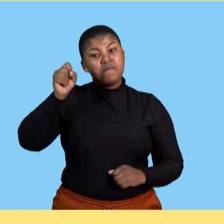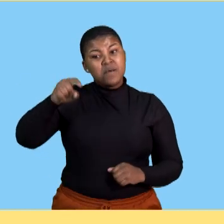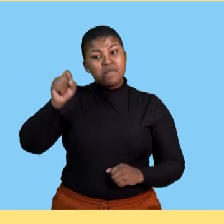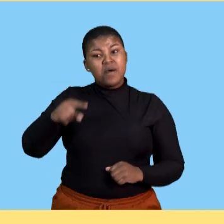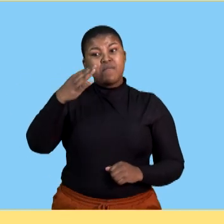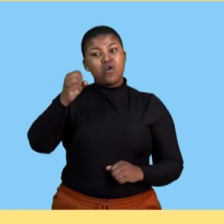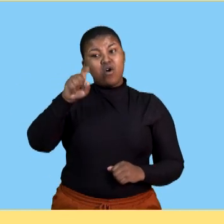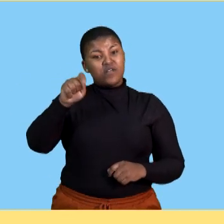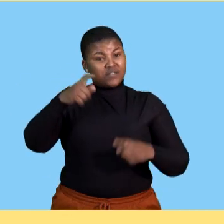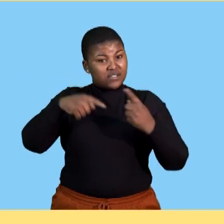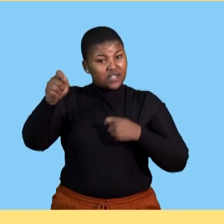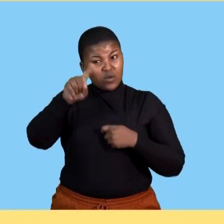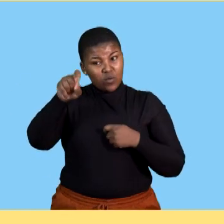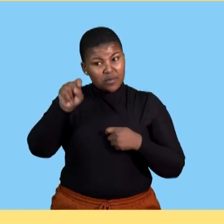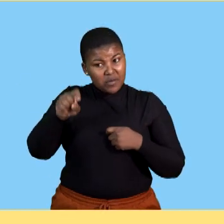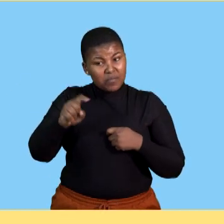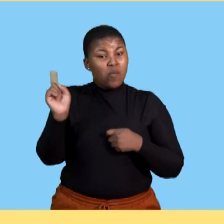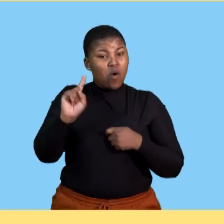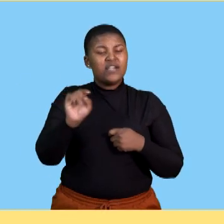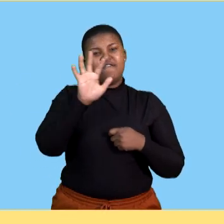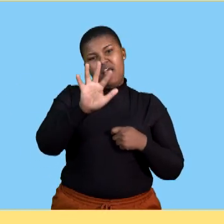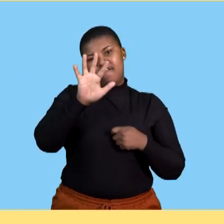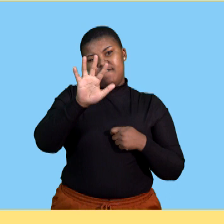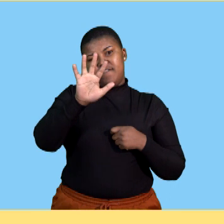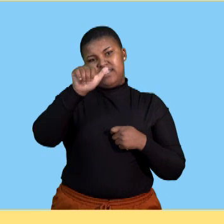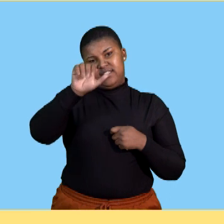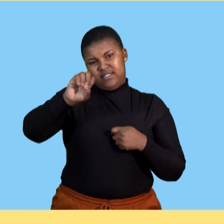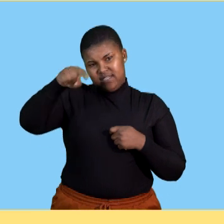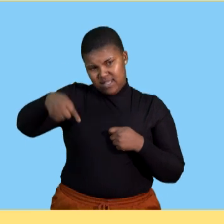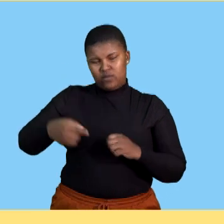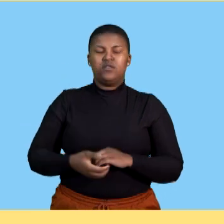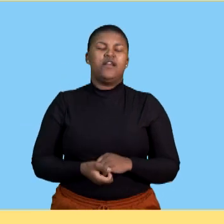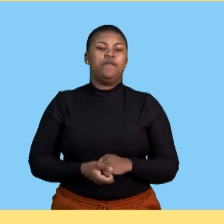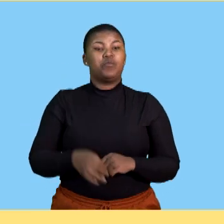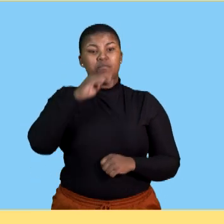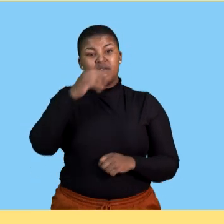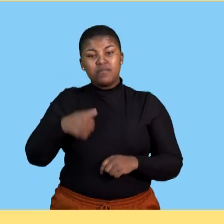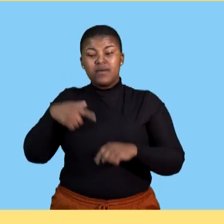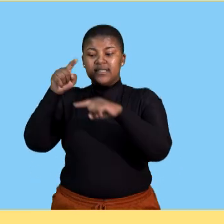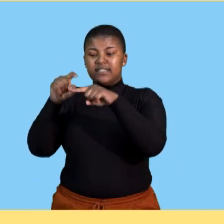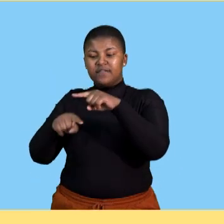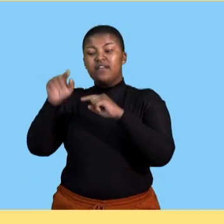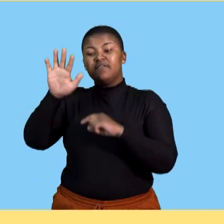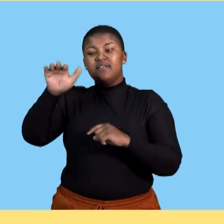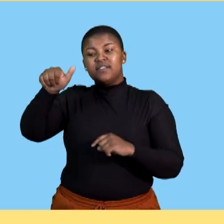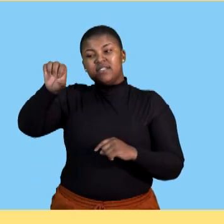sales in this question is 560,000. So I divide this